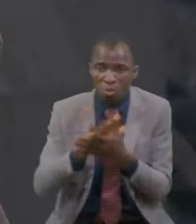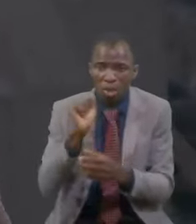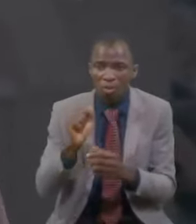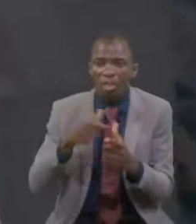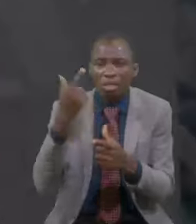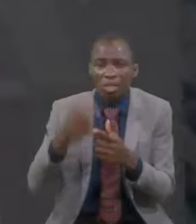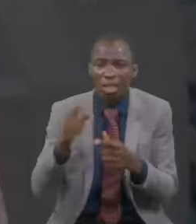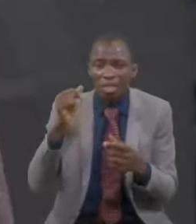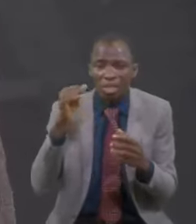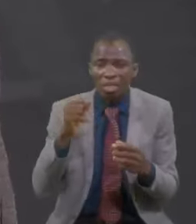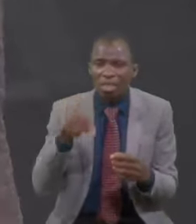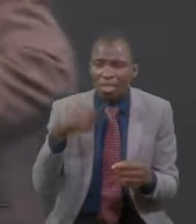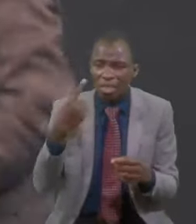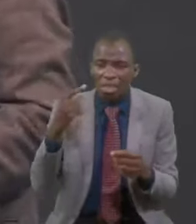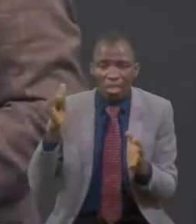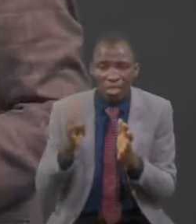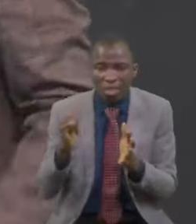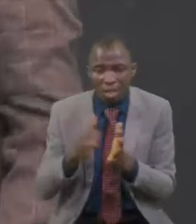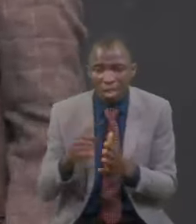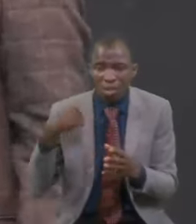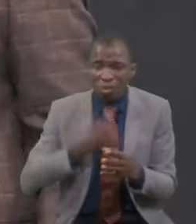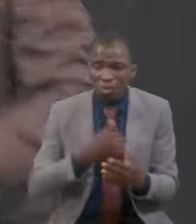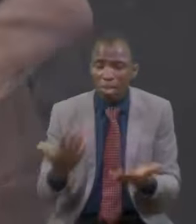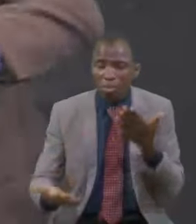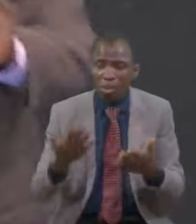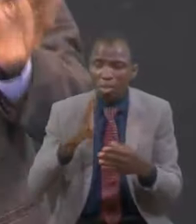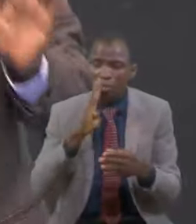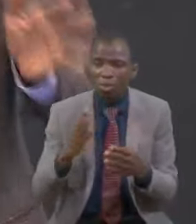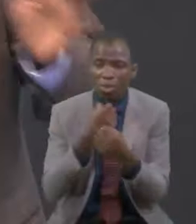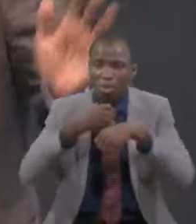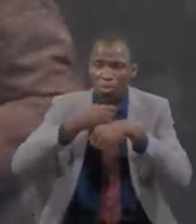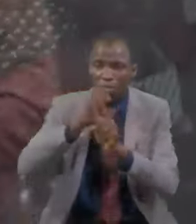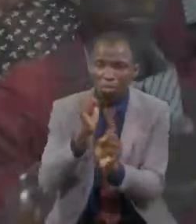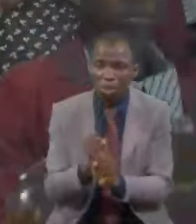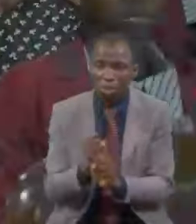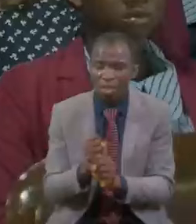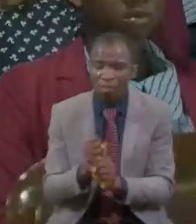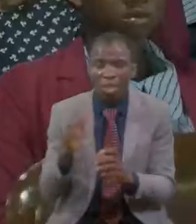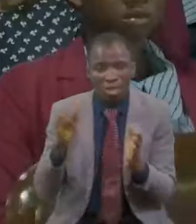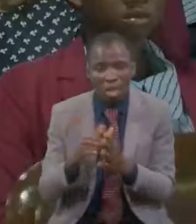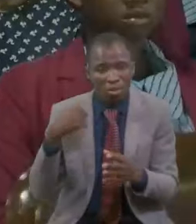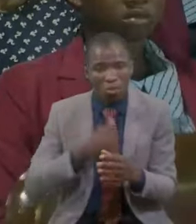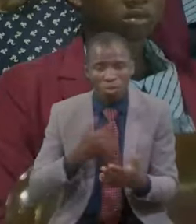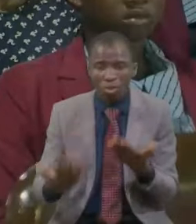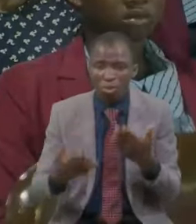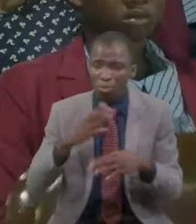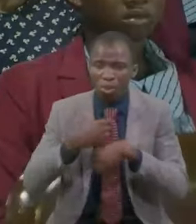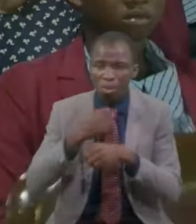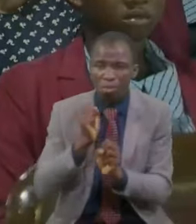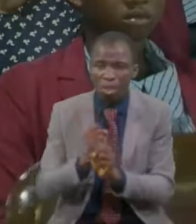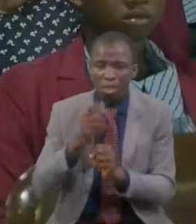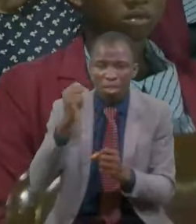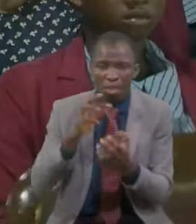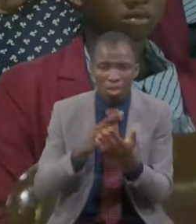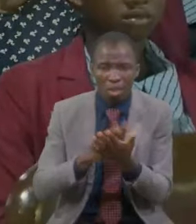we might be made. We're not like that before. That we might be made the righteousness